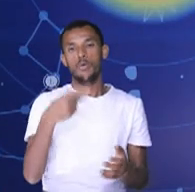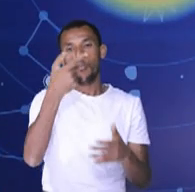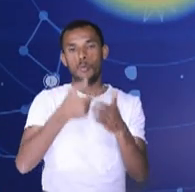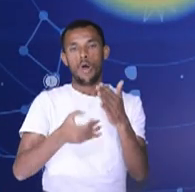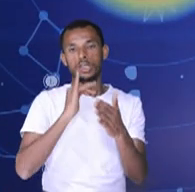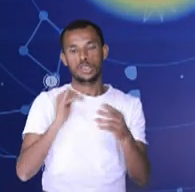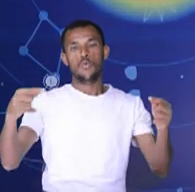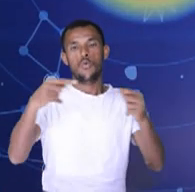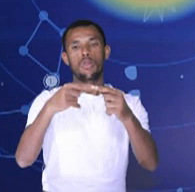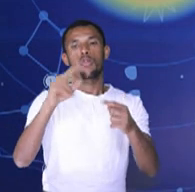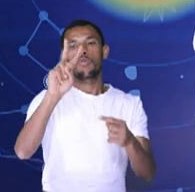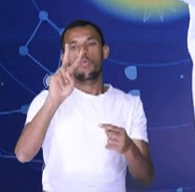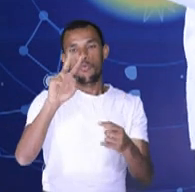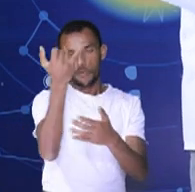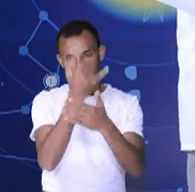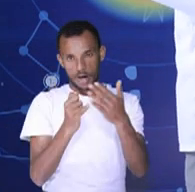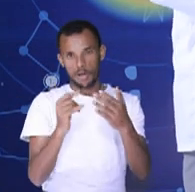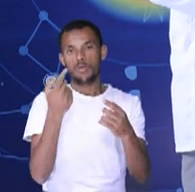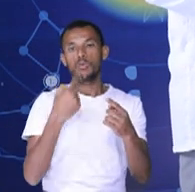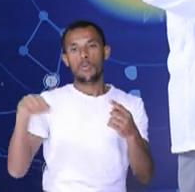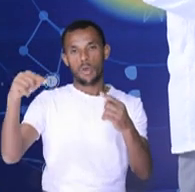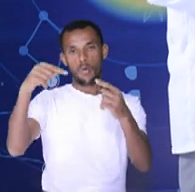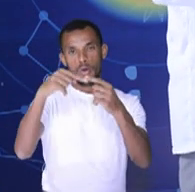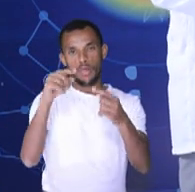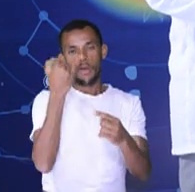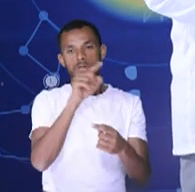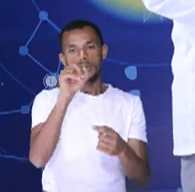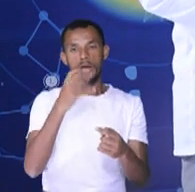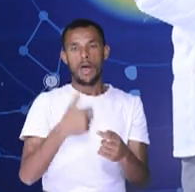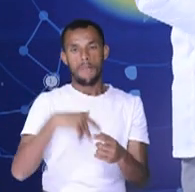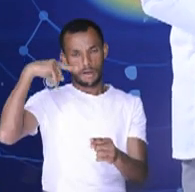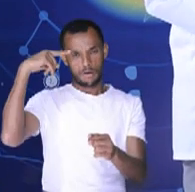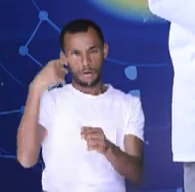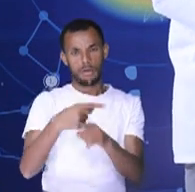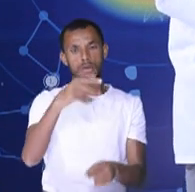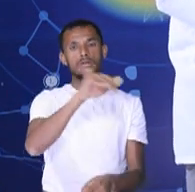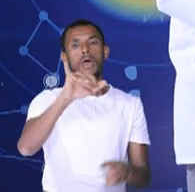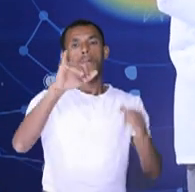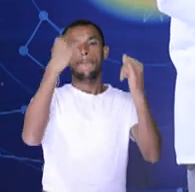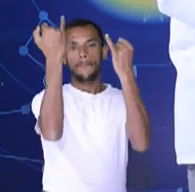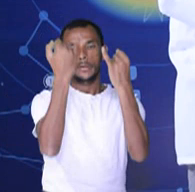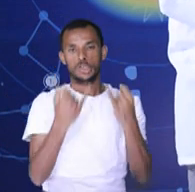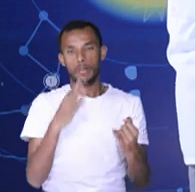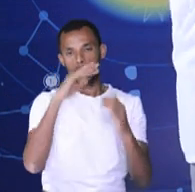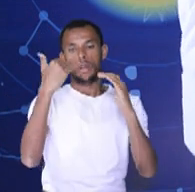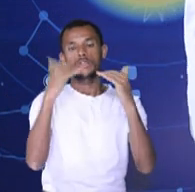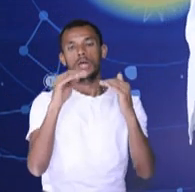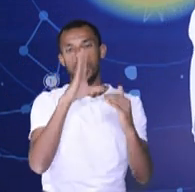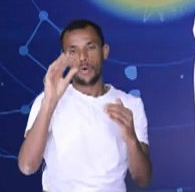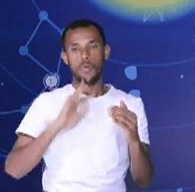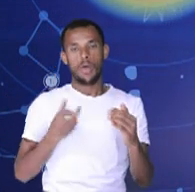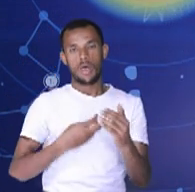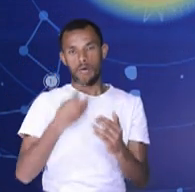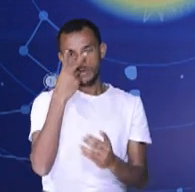congruent. Two figures are said to be congruent if they have exactly the same shape and the same size. And we